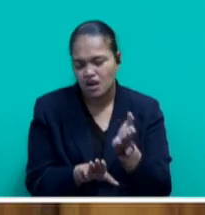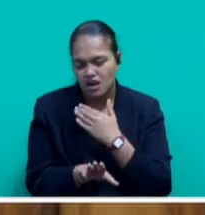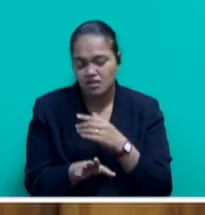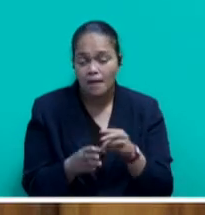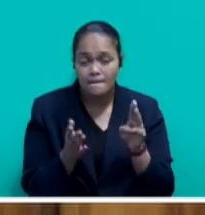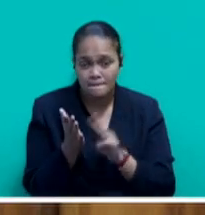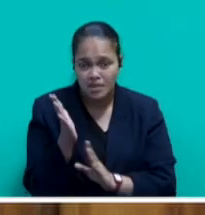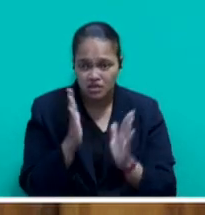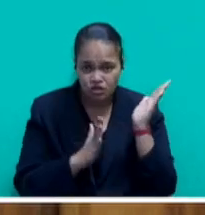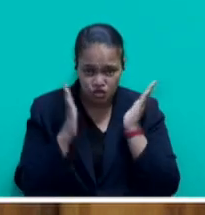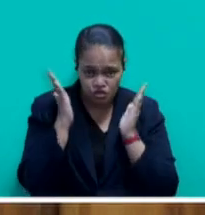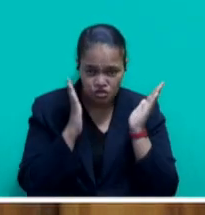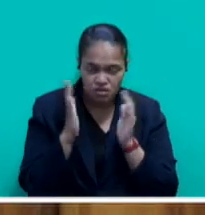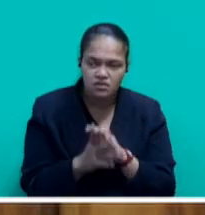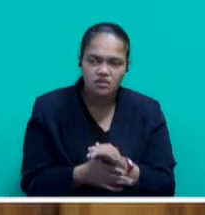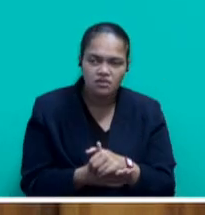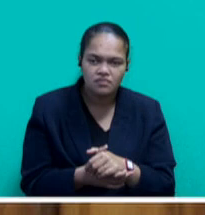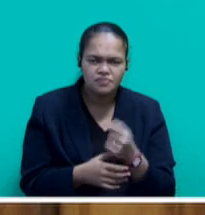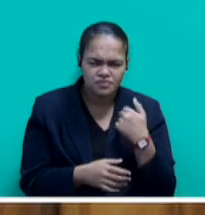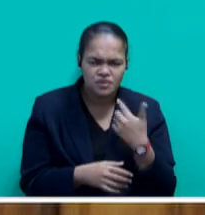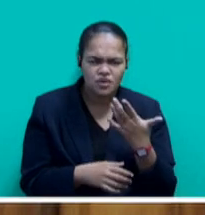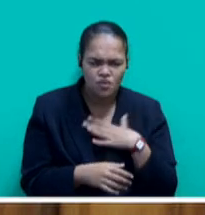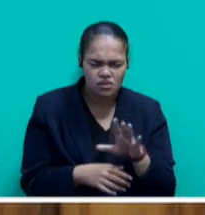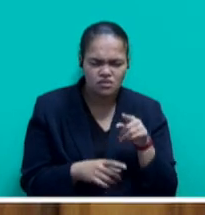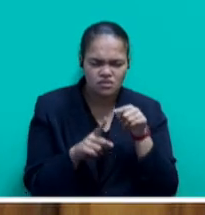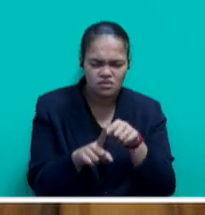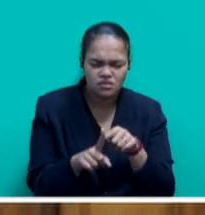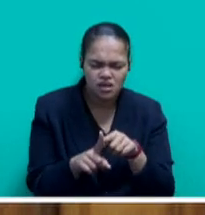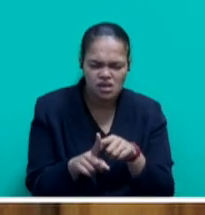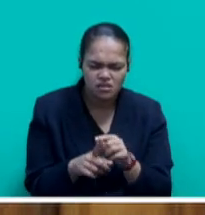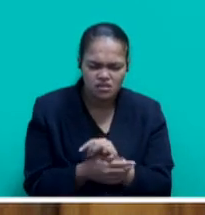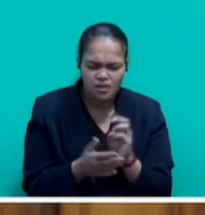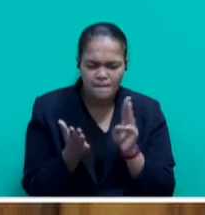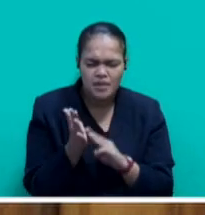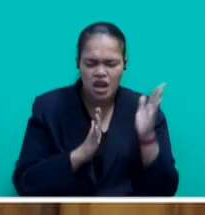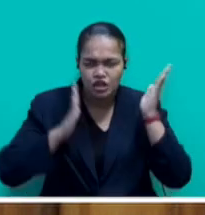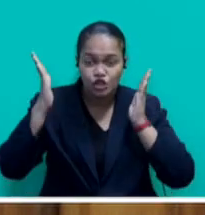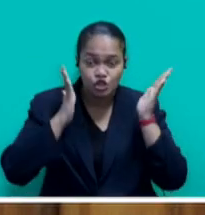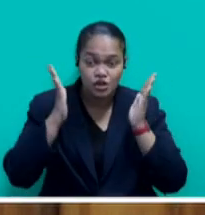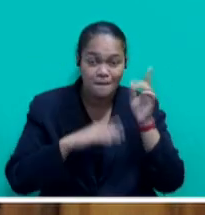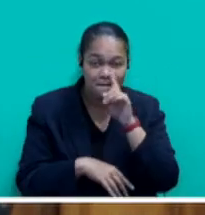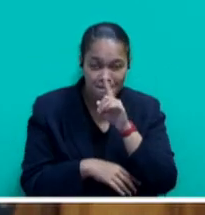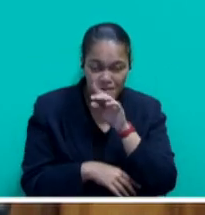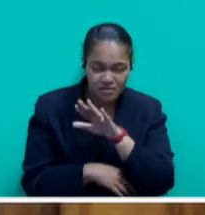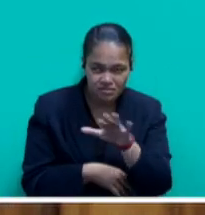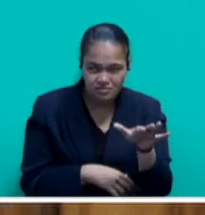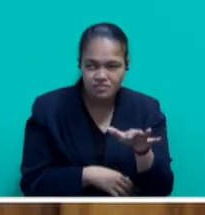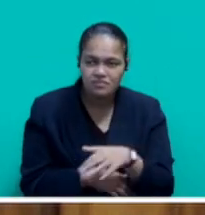Melanesians. Mr. Speaker, I would like to touch on a topic that is very dear to me, which is the plight of the Melanesian people, who have